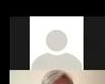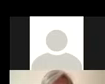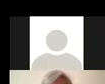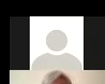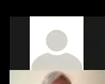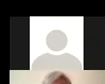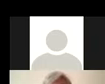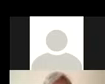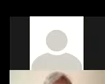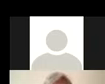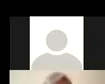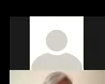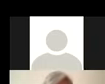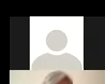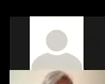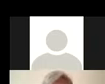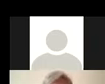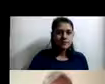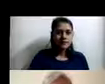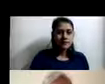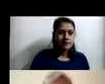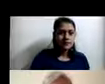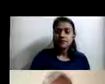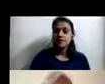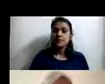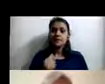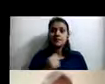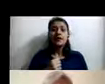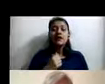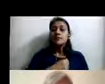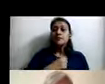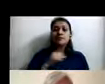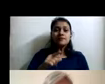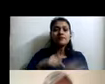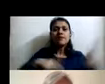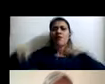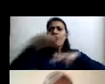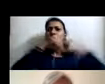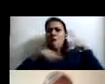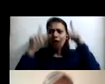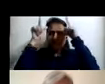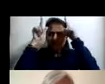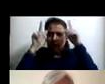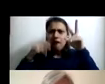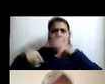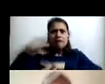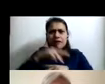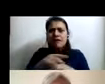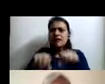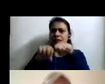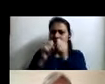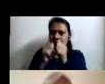grazing everywhere, you know, uncontrolled, which, you know, affected the regeneration of the area. There was massive lopping.